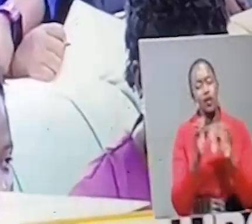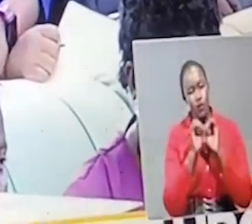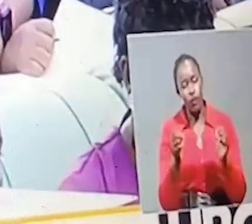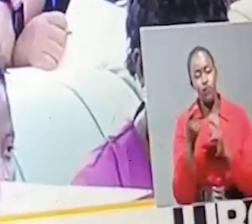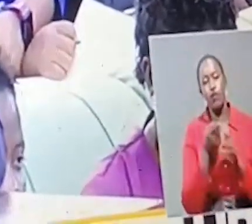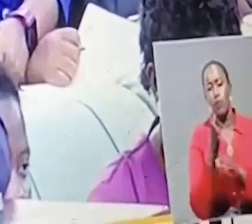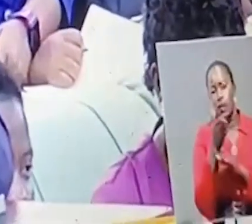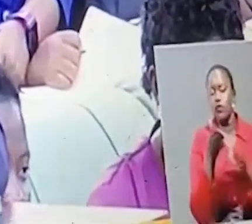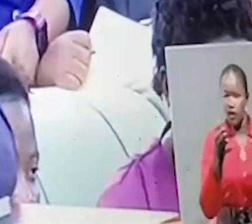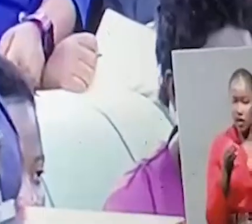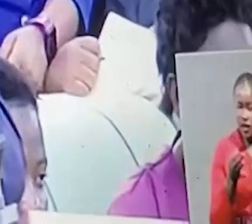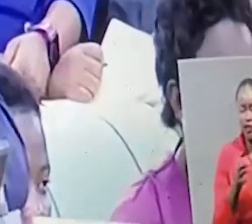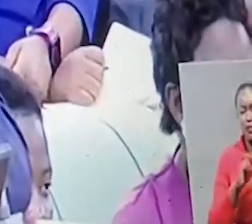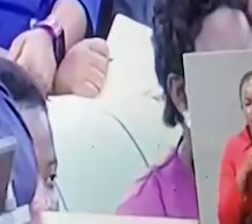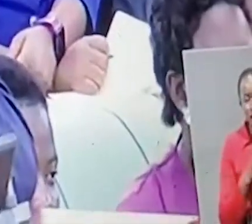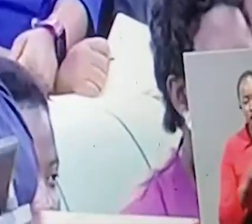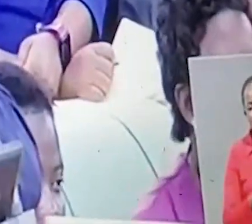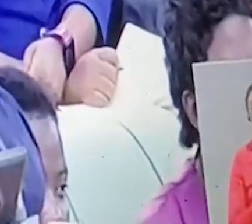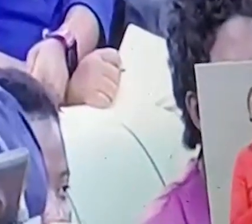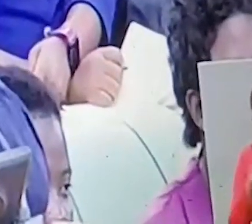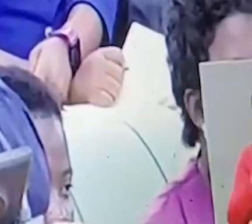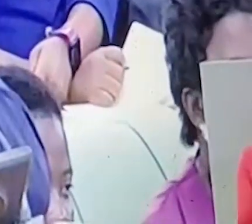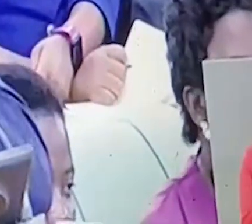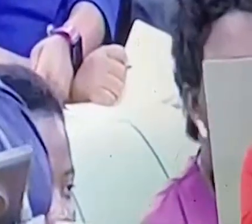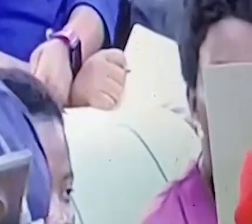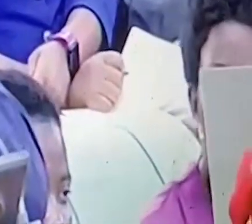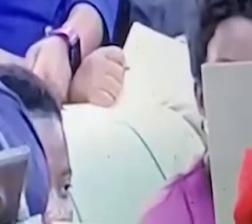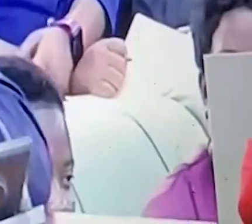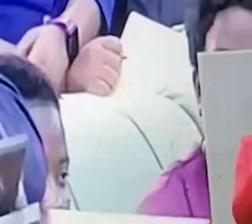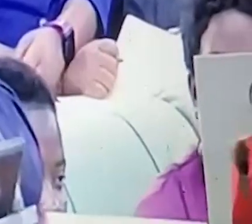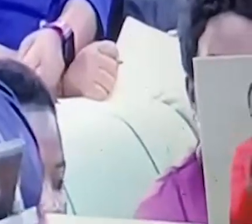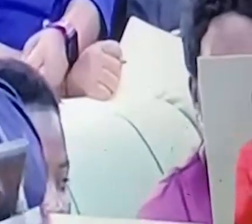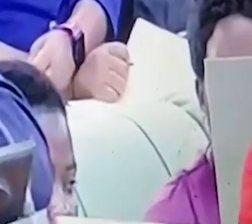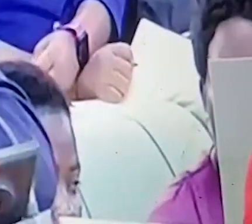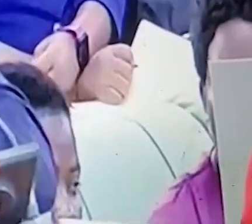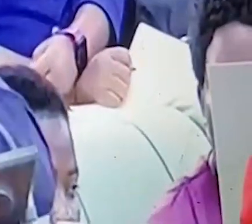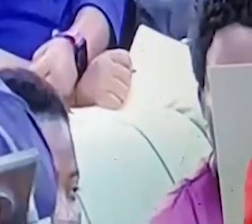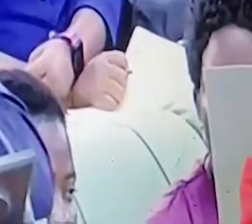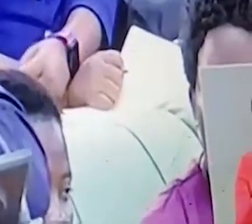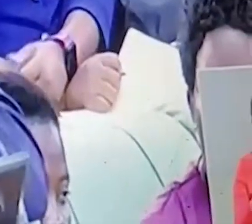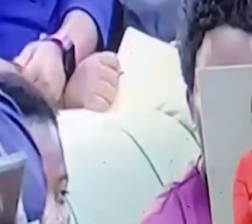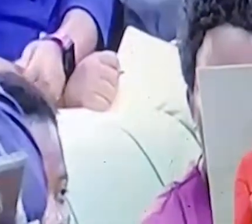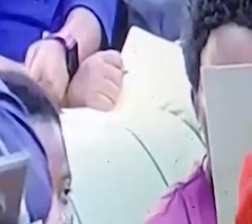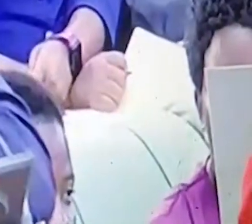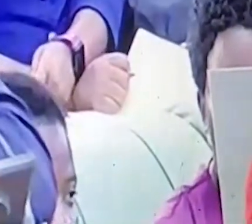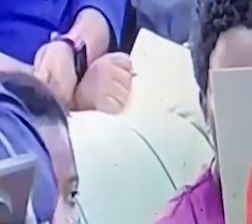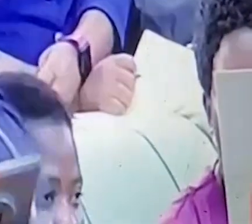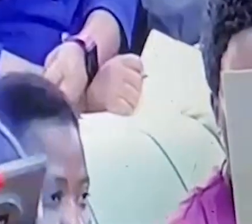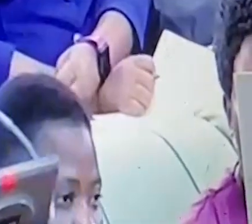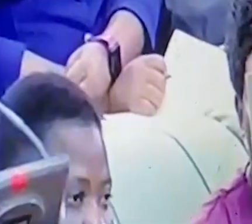Finance, then they invoke Section 76, where you get the certificate of financial implication by operation of